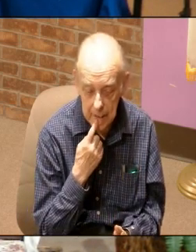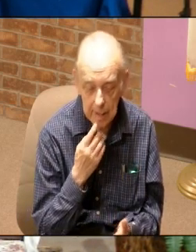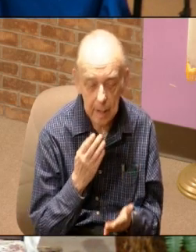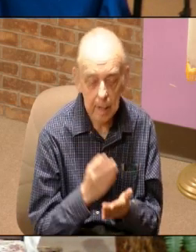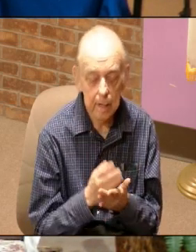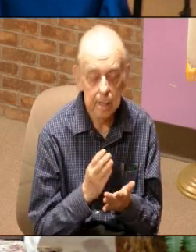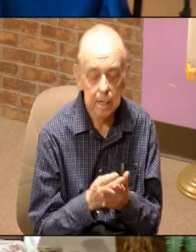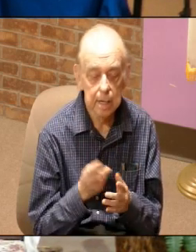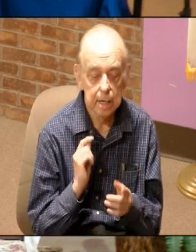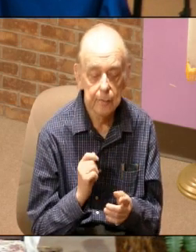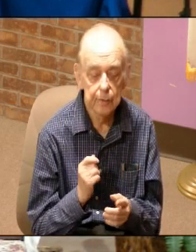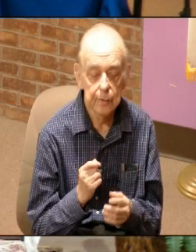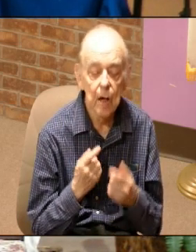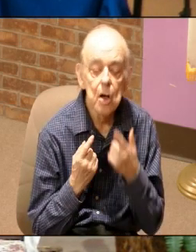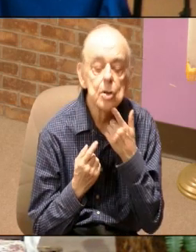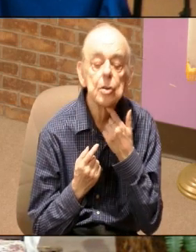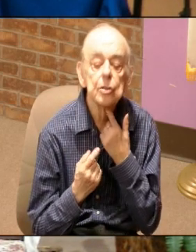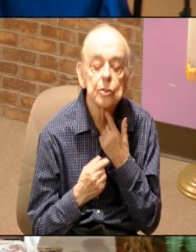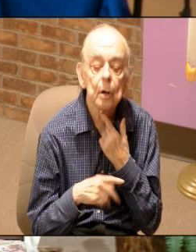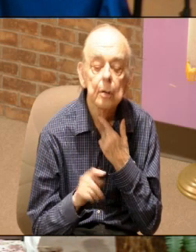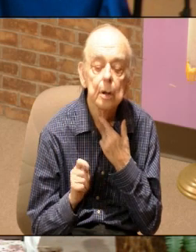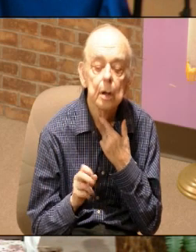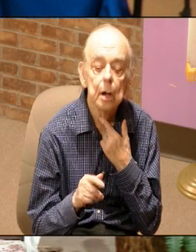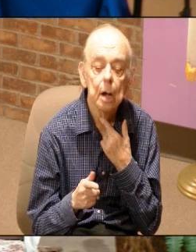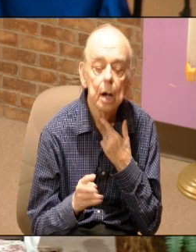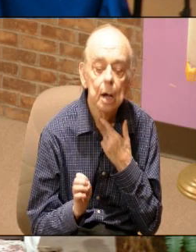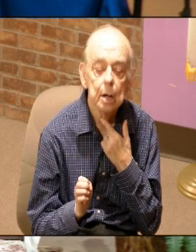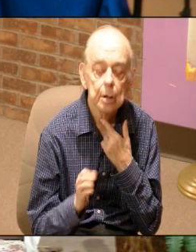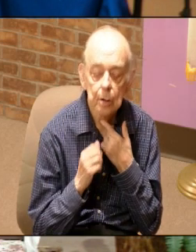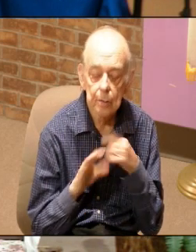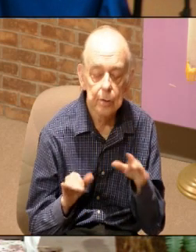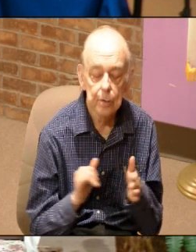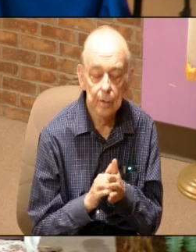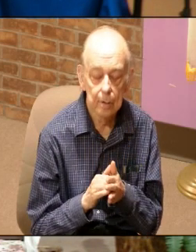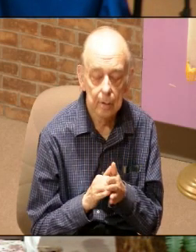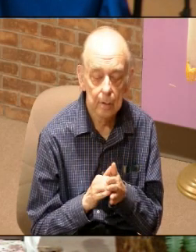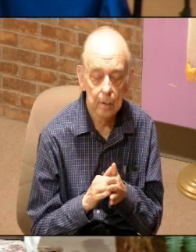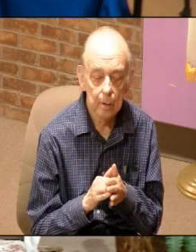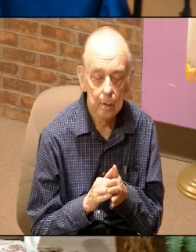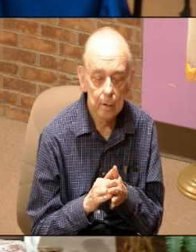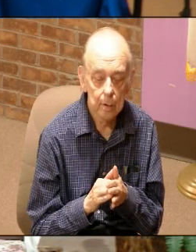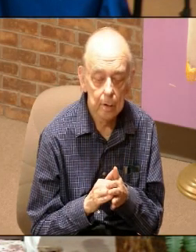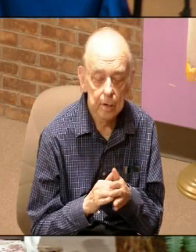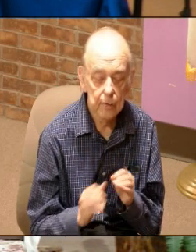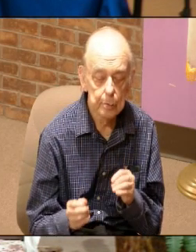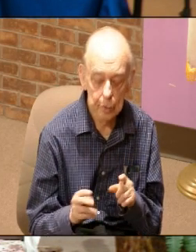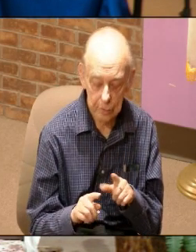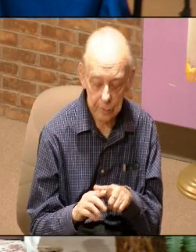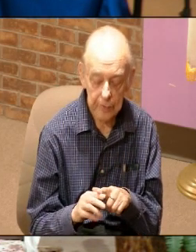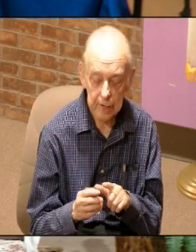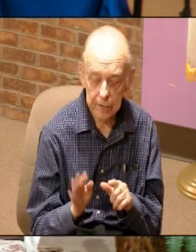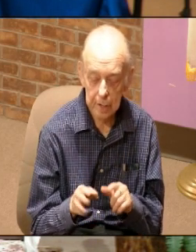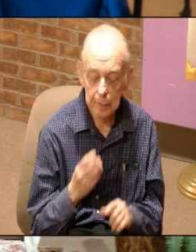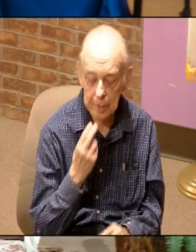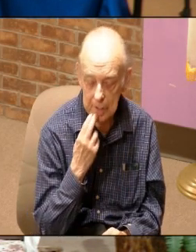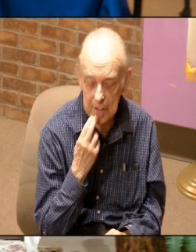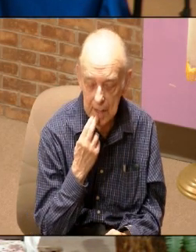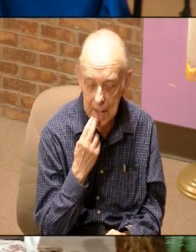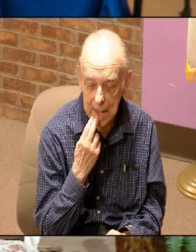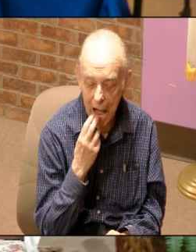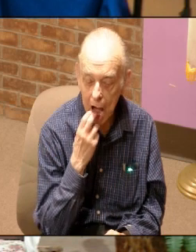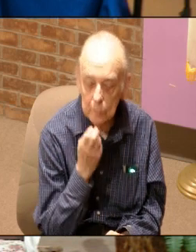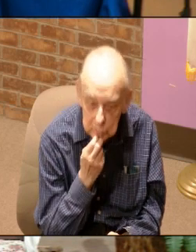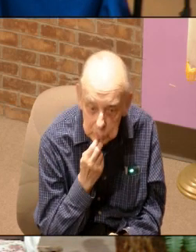keep her from swallowing your tongue and like an idiot don't ever do this don't ever put your fingers in their mouth out they